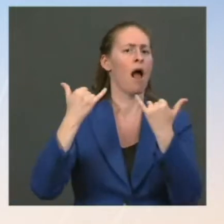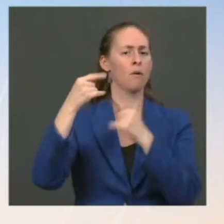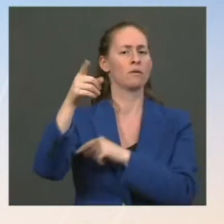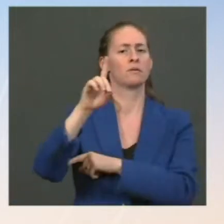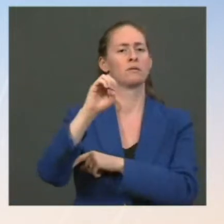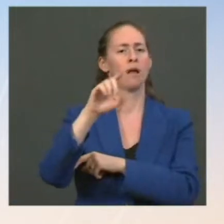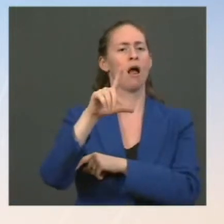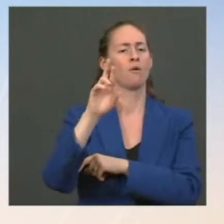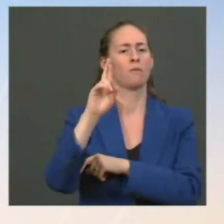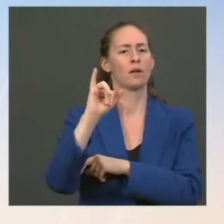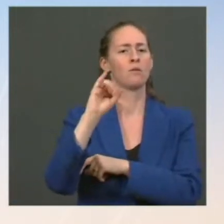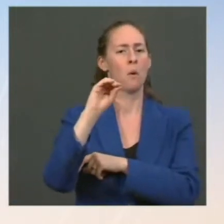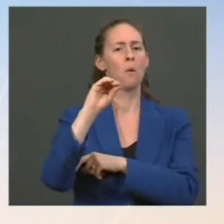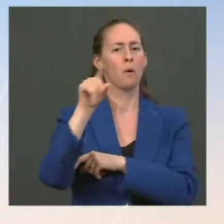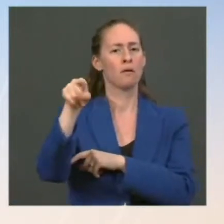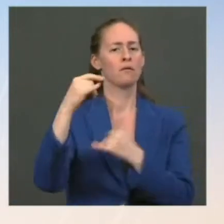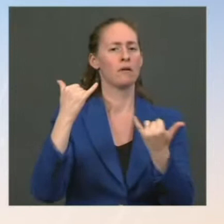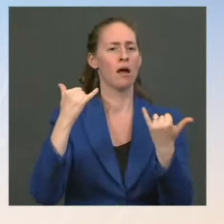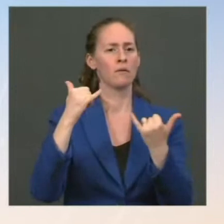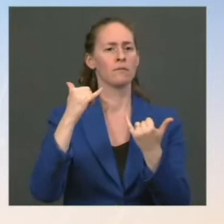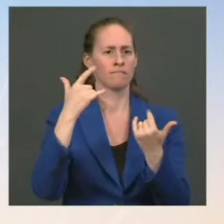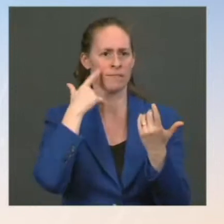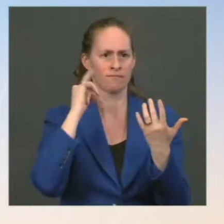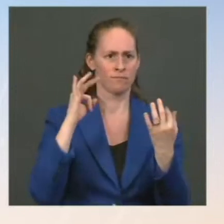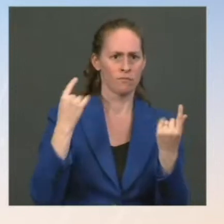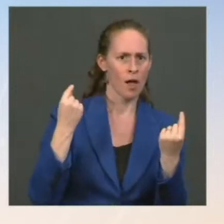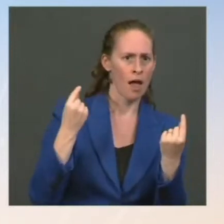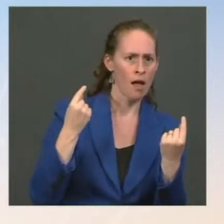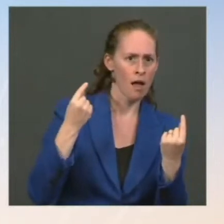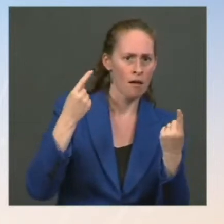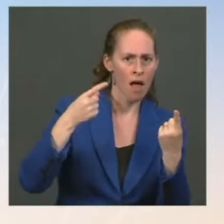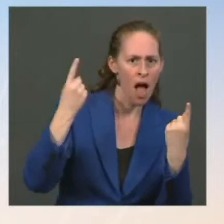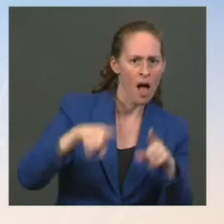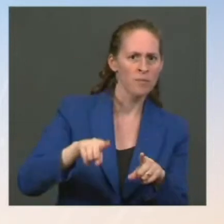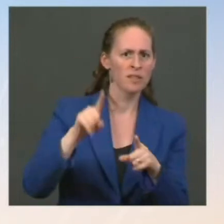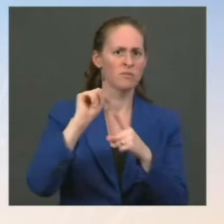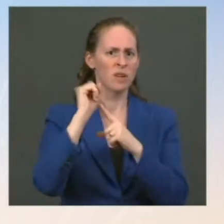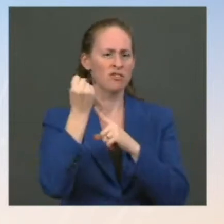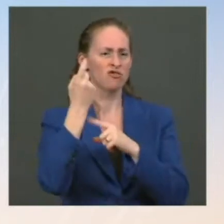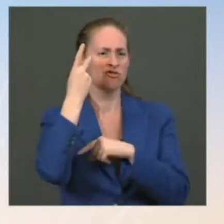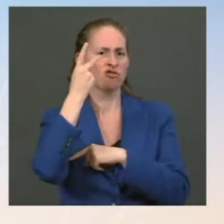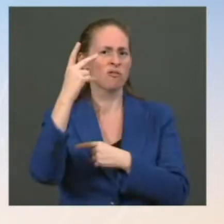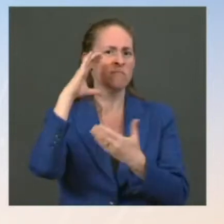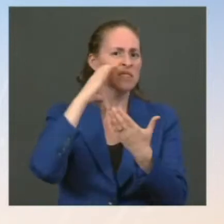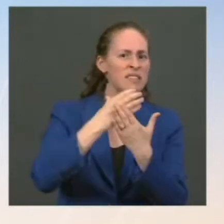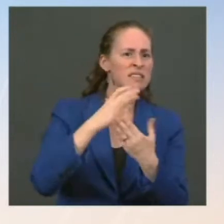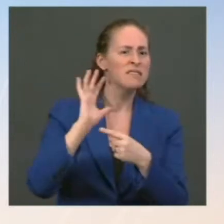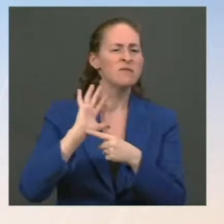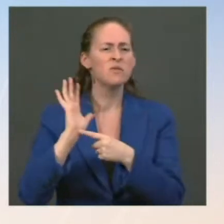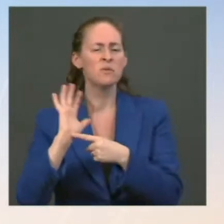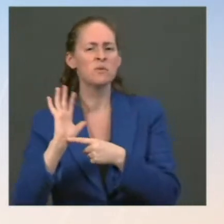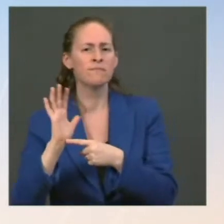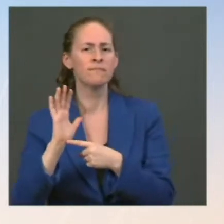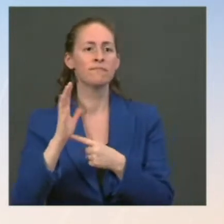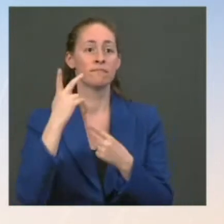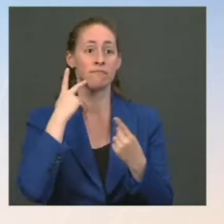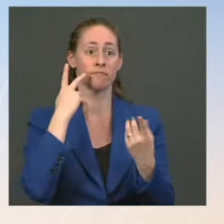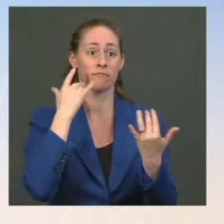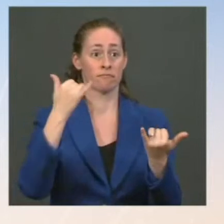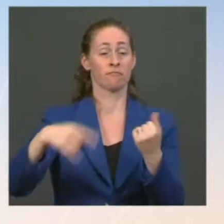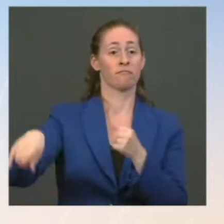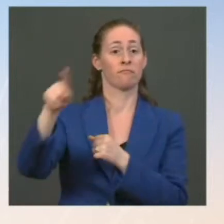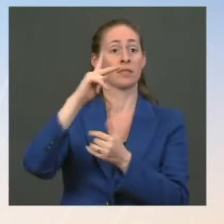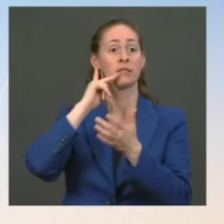step in response, of course, directly to those horrific photos. But beyond that, I think it's important to note that, as the Secretary said, the